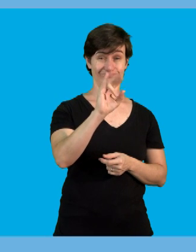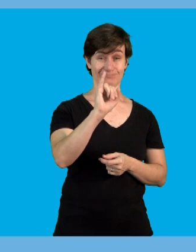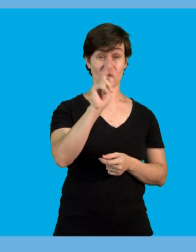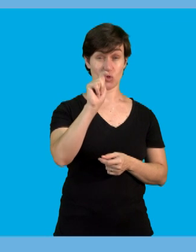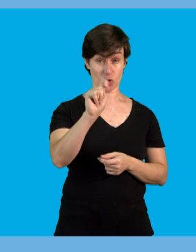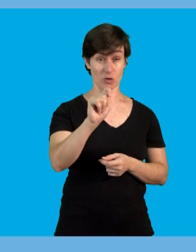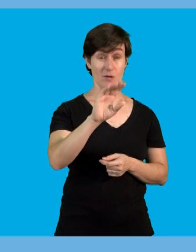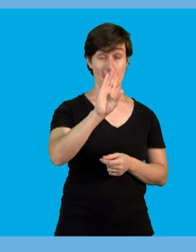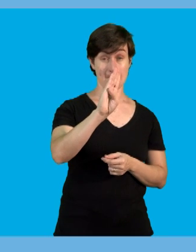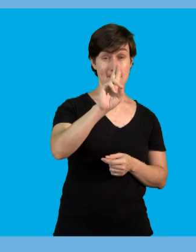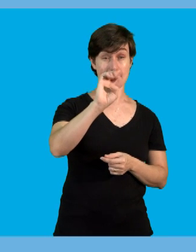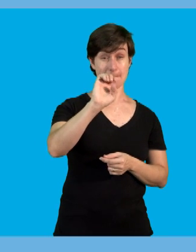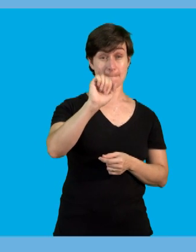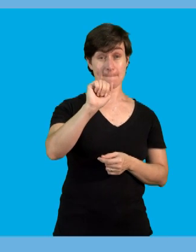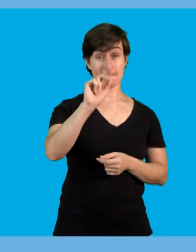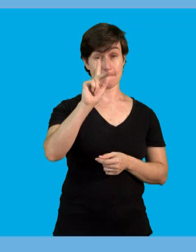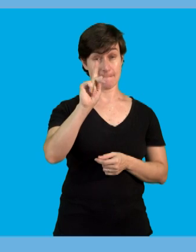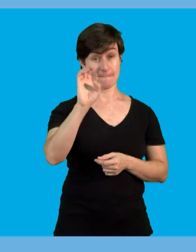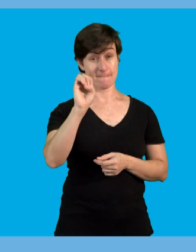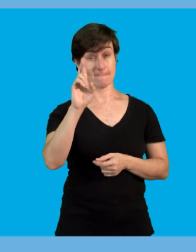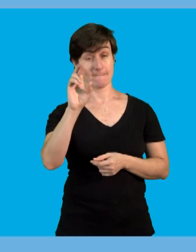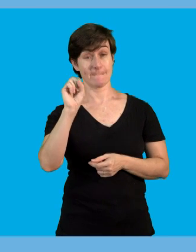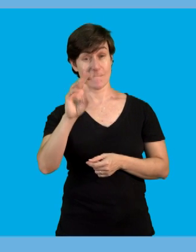can be reset